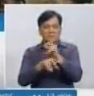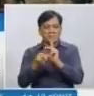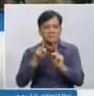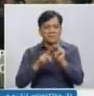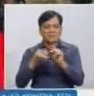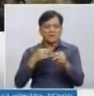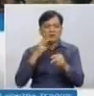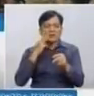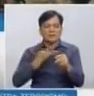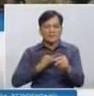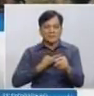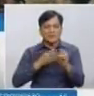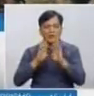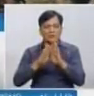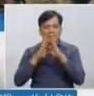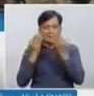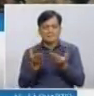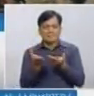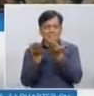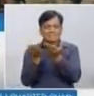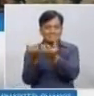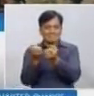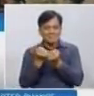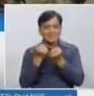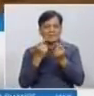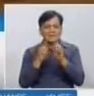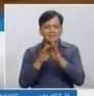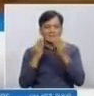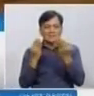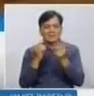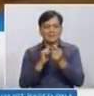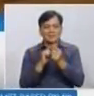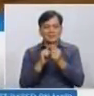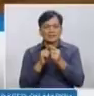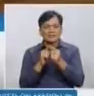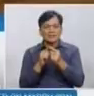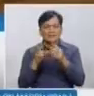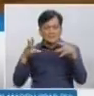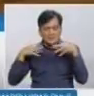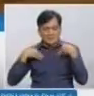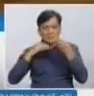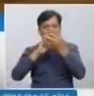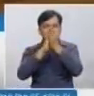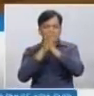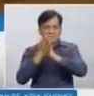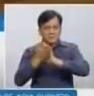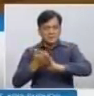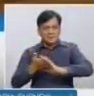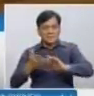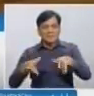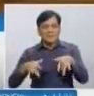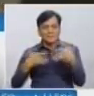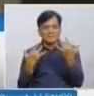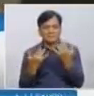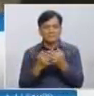we welcomed them with open arms and embarked on a genuine effort to embrace a peaceful, productive